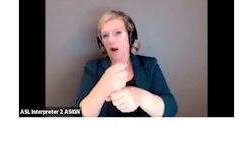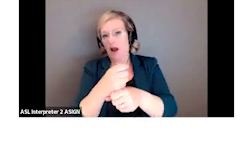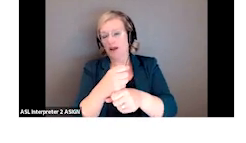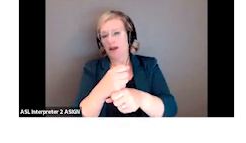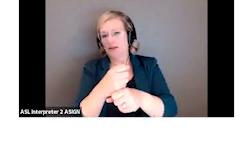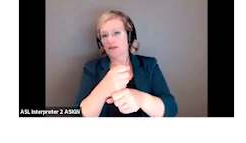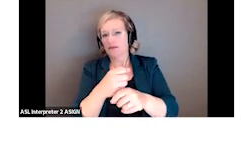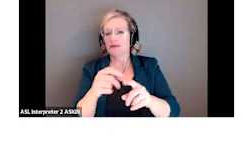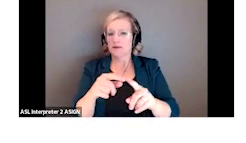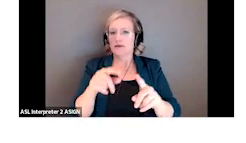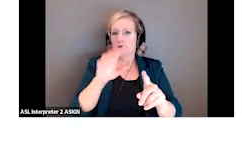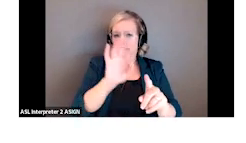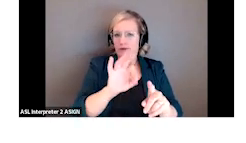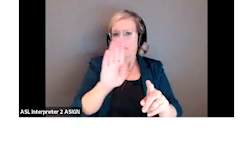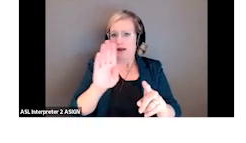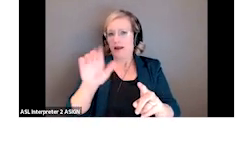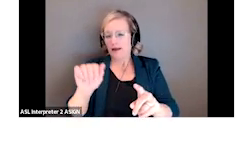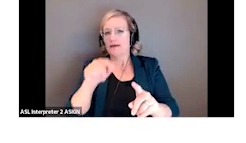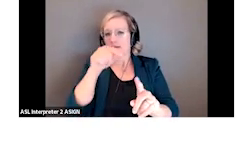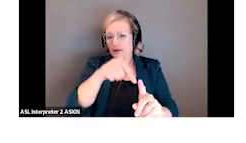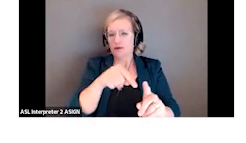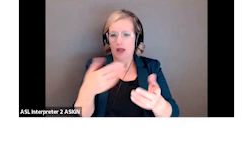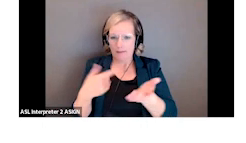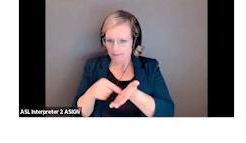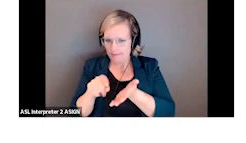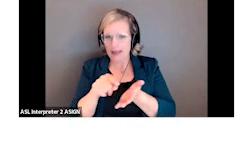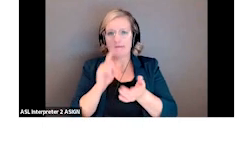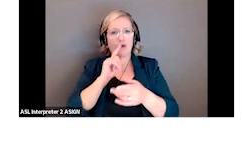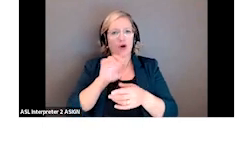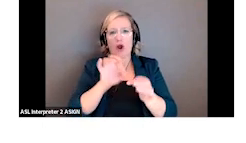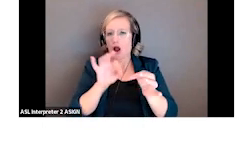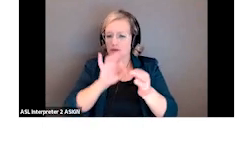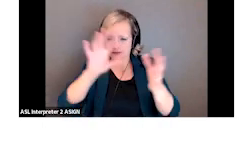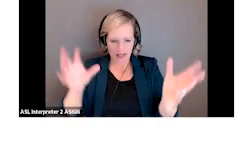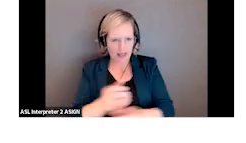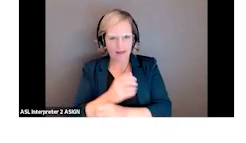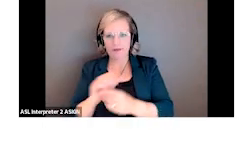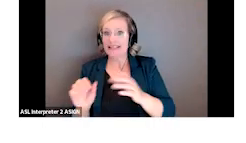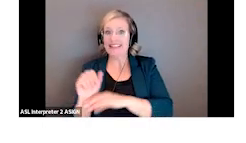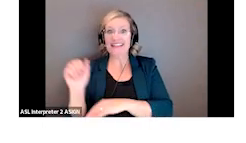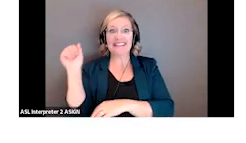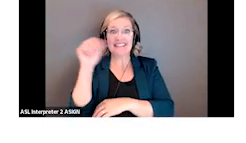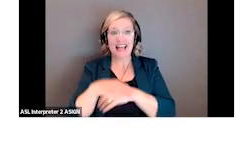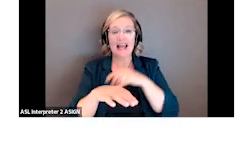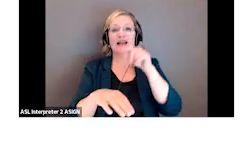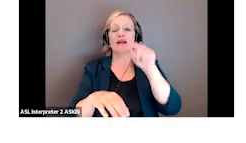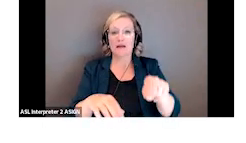by Amazon. So you've paid for the product, you pay for the shipping cost, and then you're going to get a